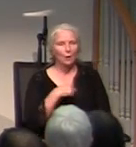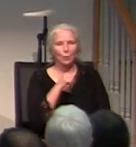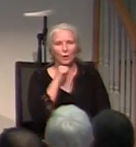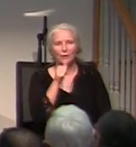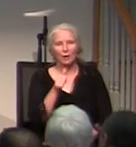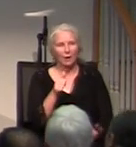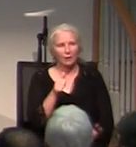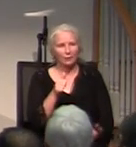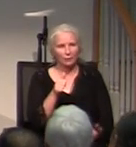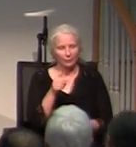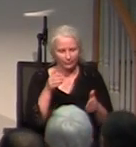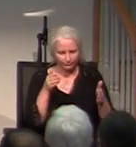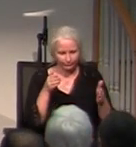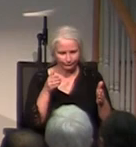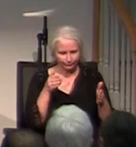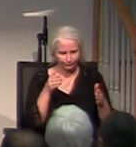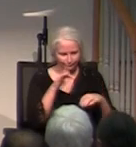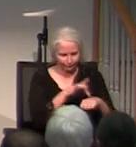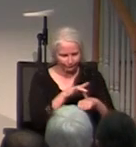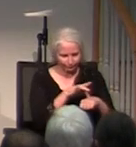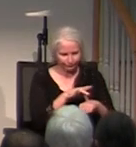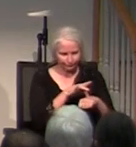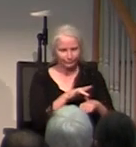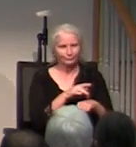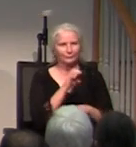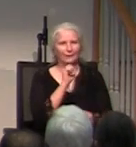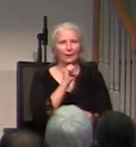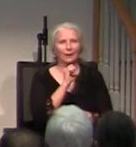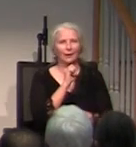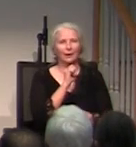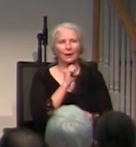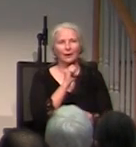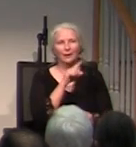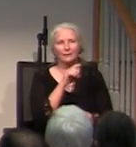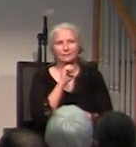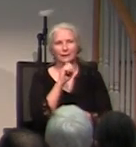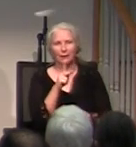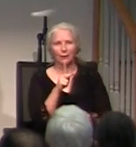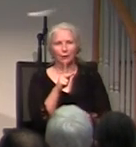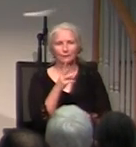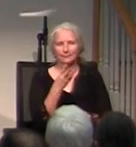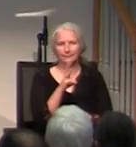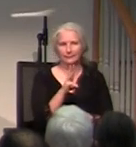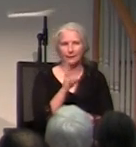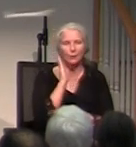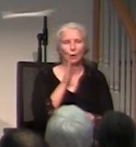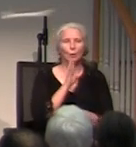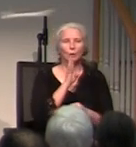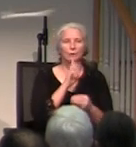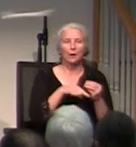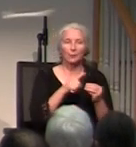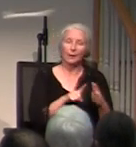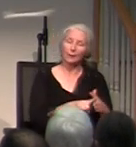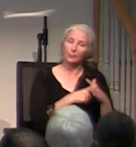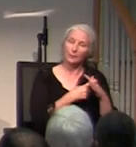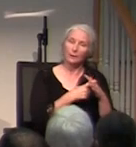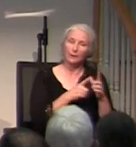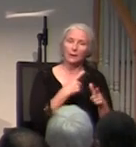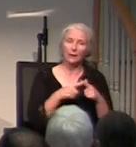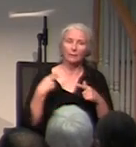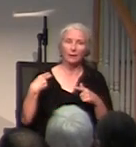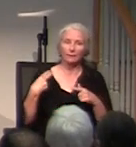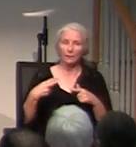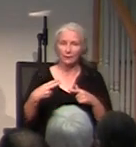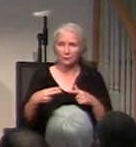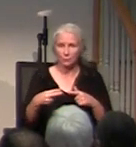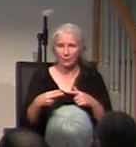on the middle of Ezekiel 16. We're going to talk a little bit about the beginning, and then we're going to talk about the history, and you can maybe